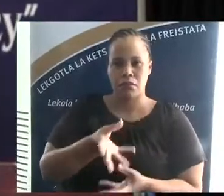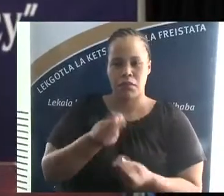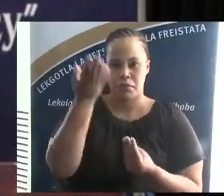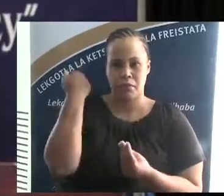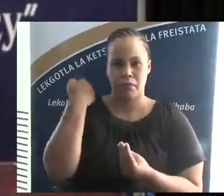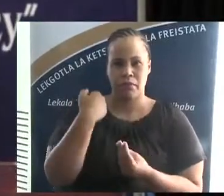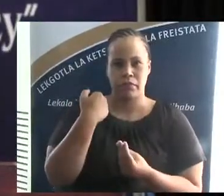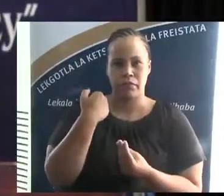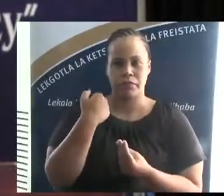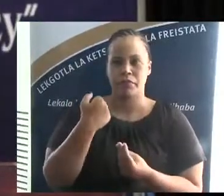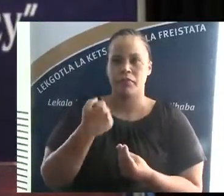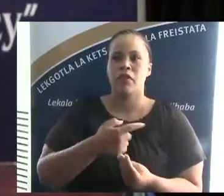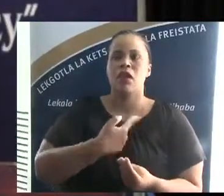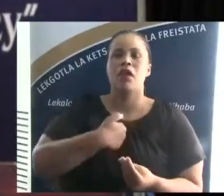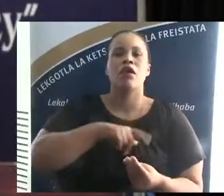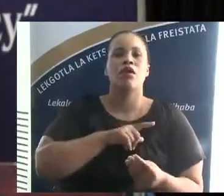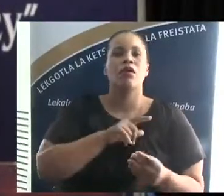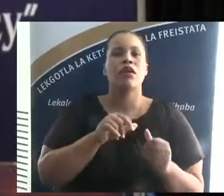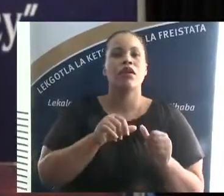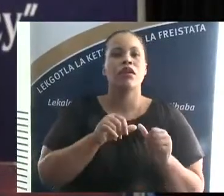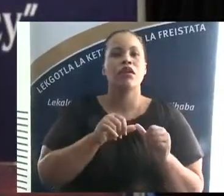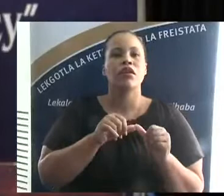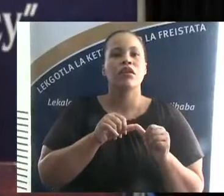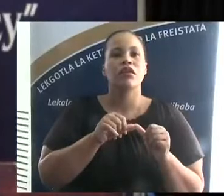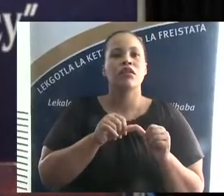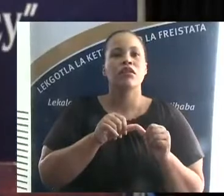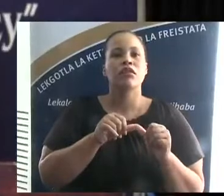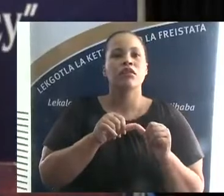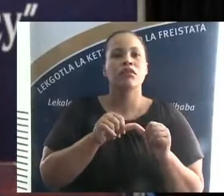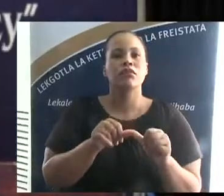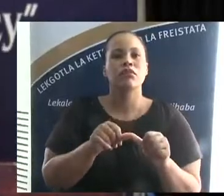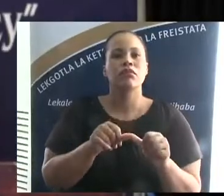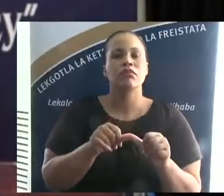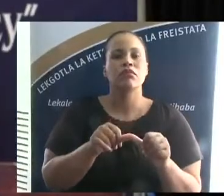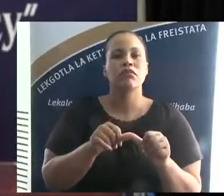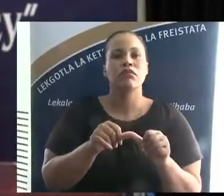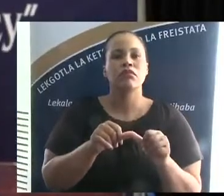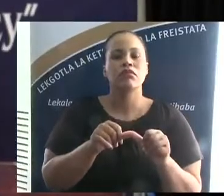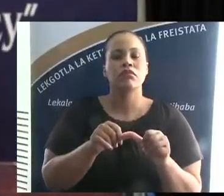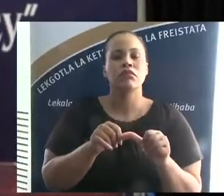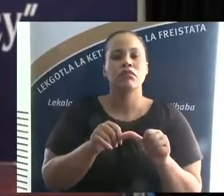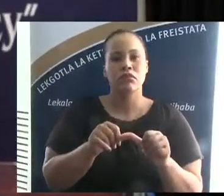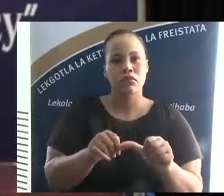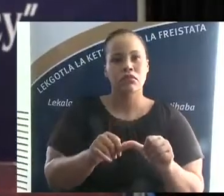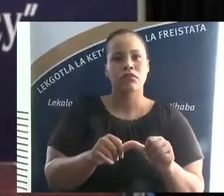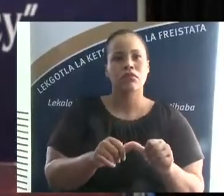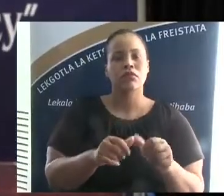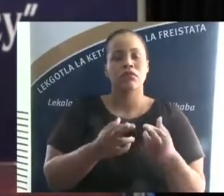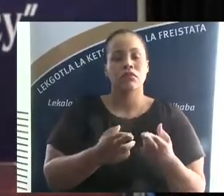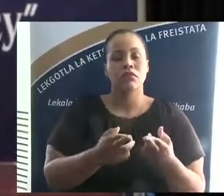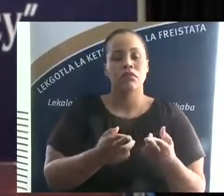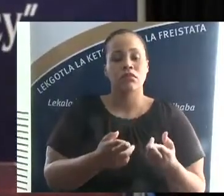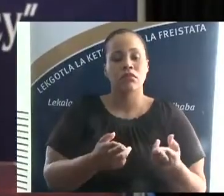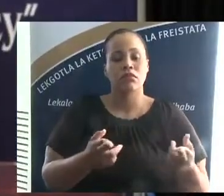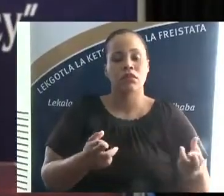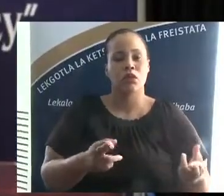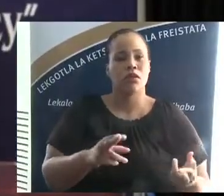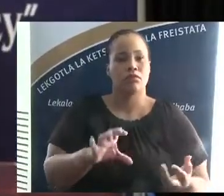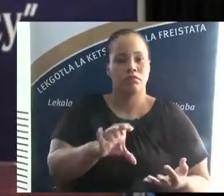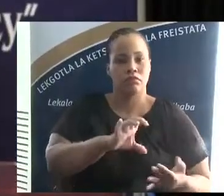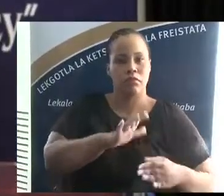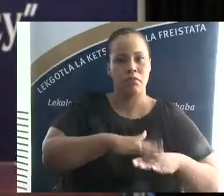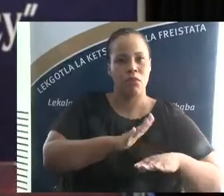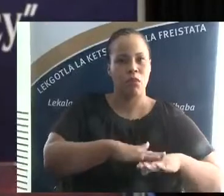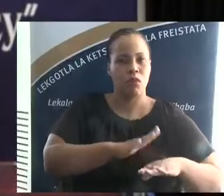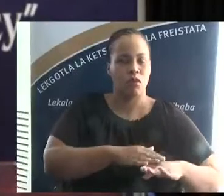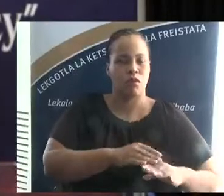year. We will continue with our intent to build much-needed provincial reserves to positively respond to